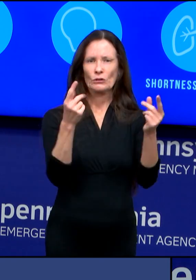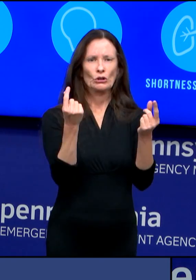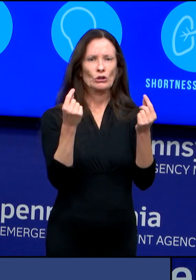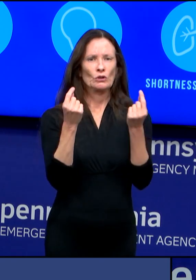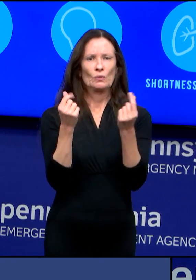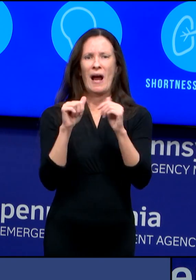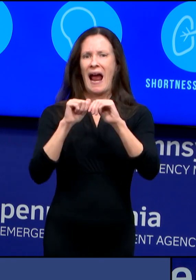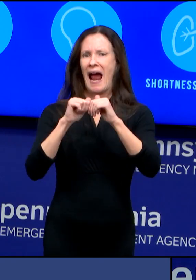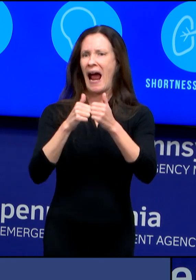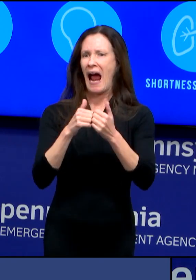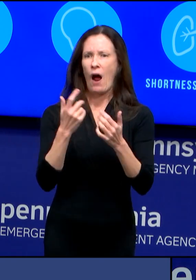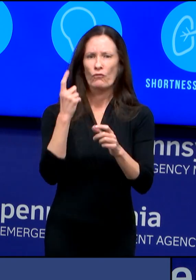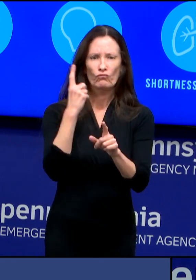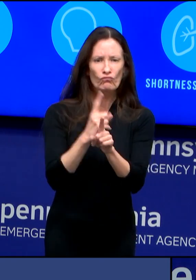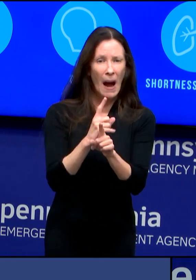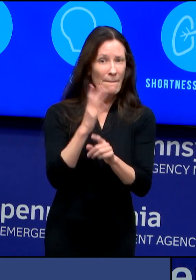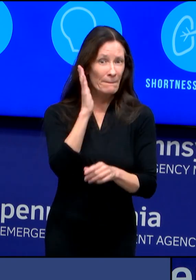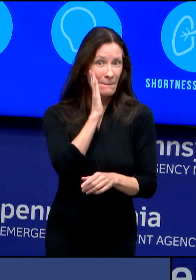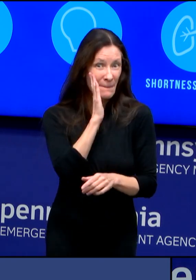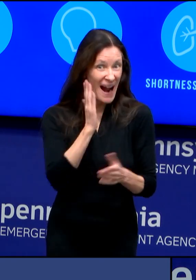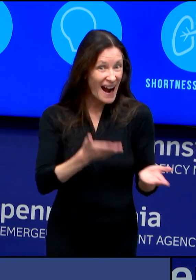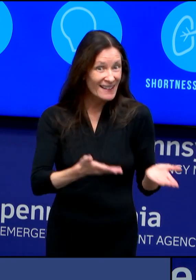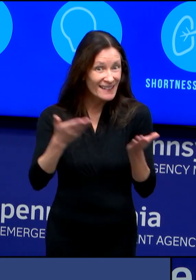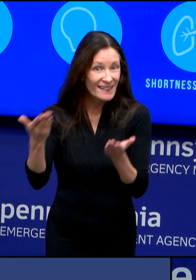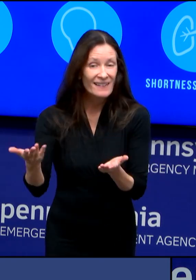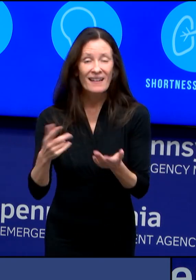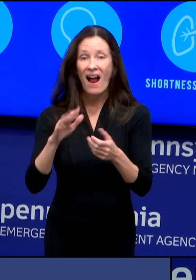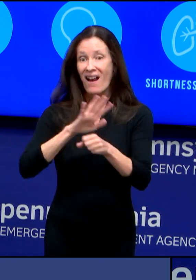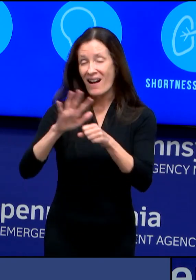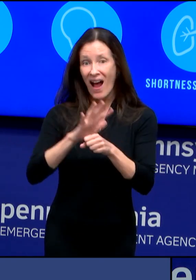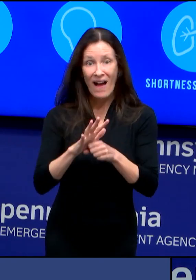of those beds. That includes intensive care beds,